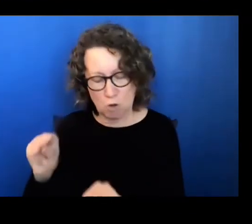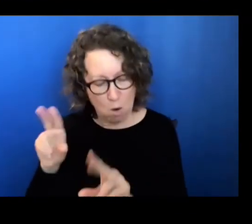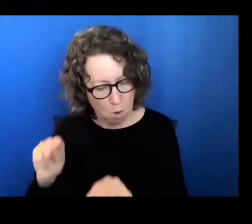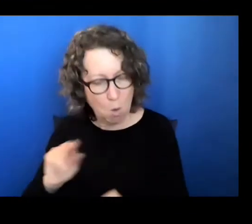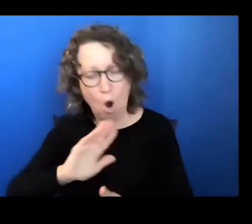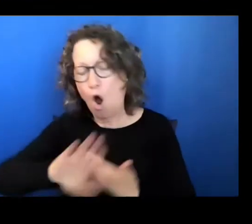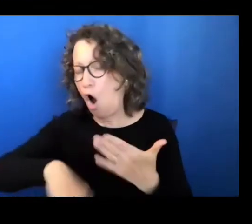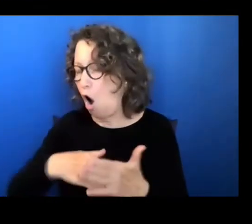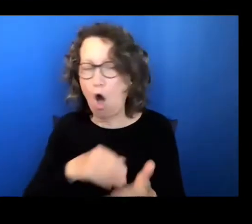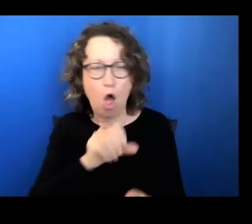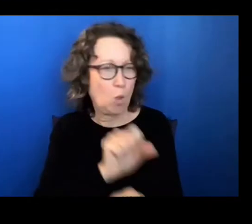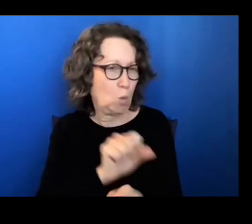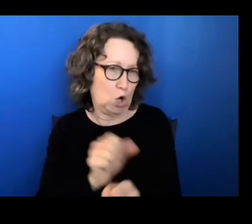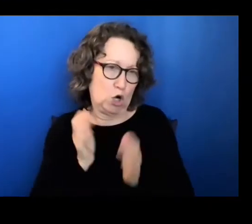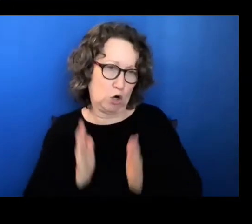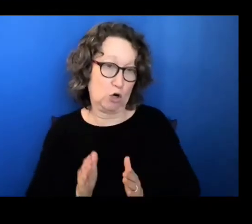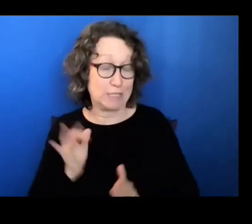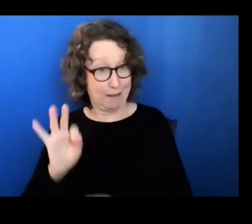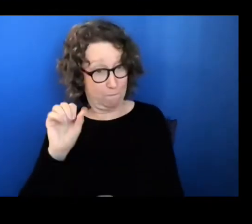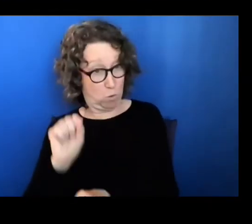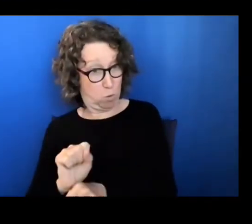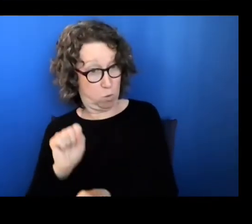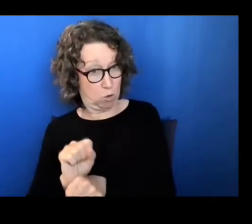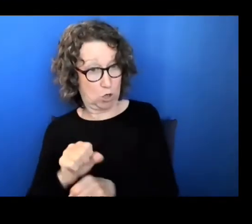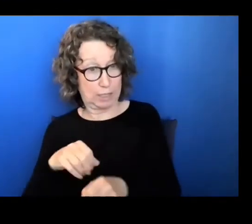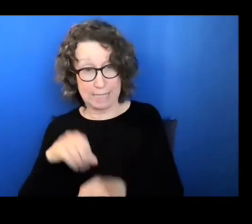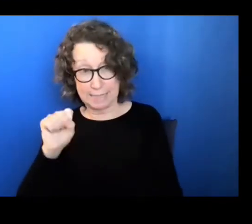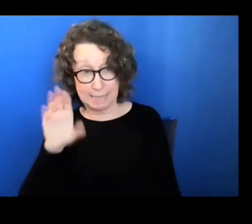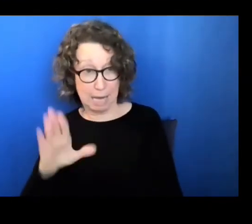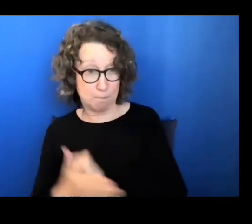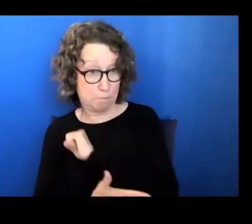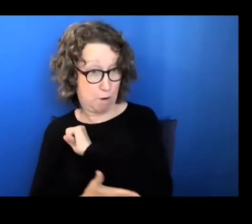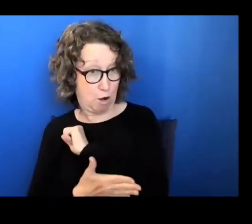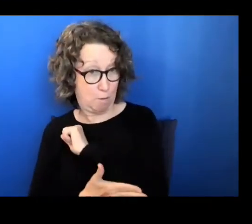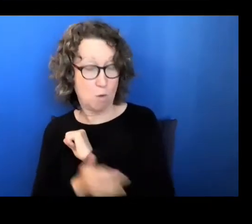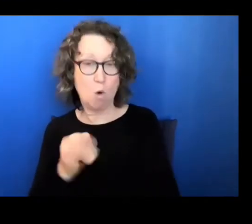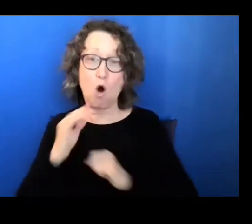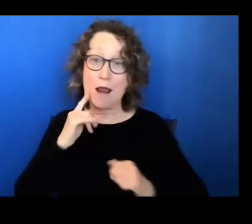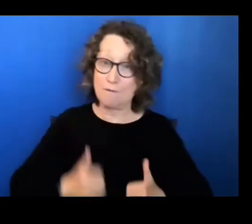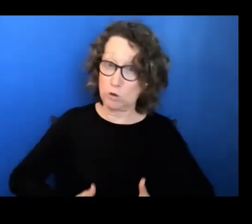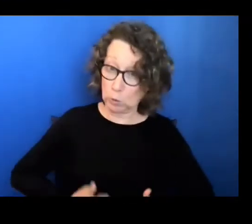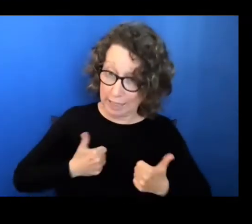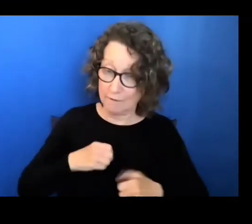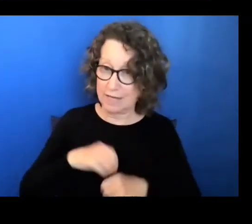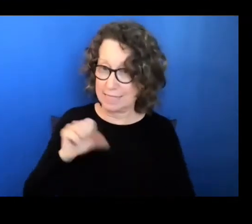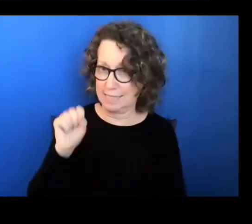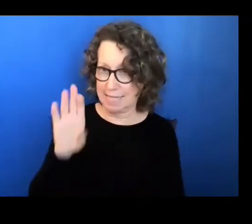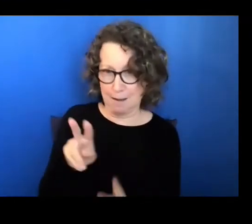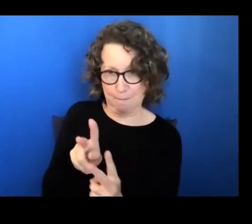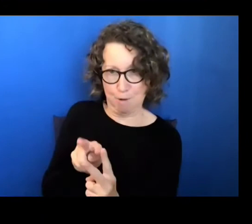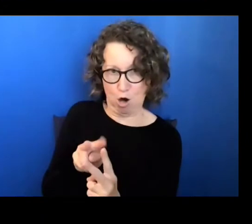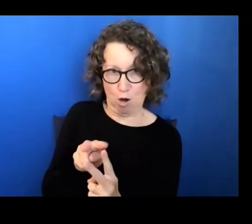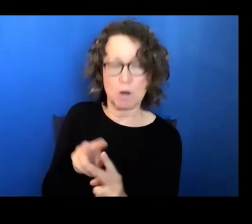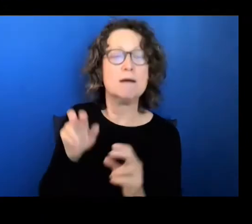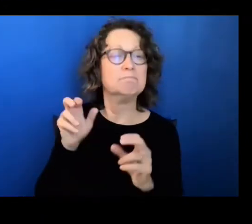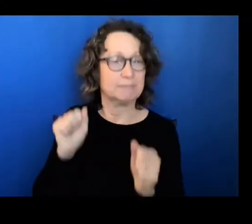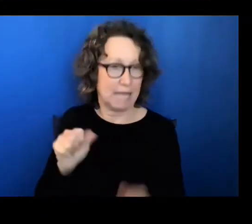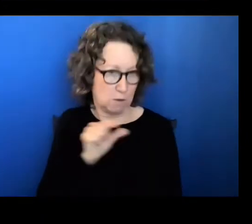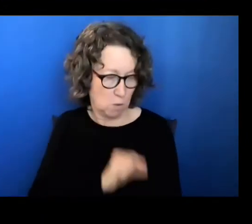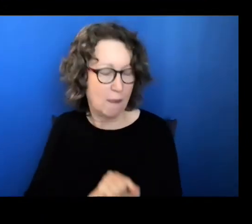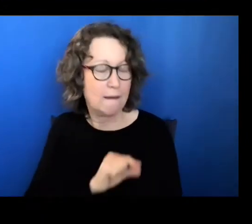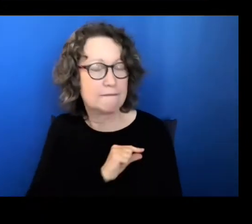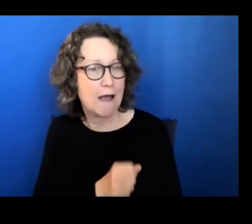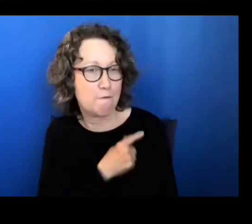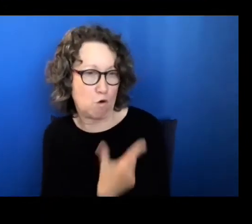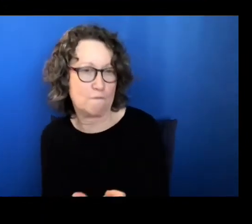all professions. If you work in Santa Barbara or if you live in Santa Barbara, you are eligible for